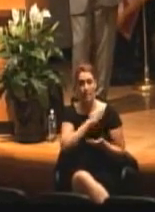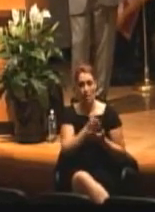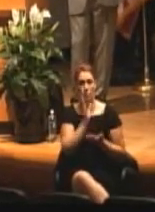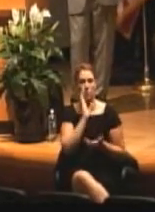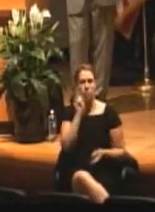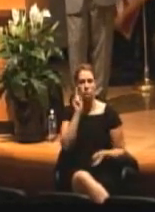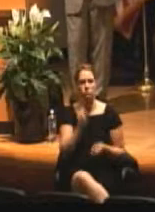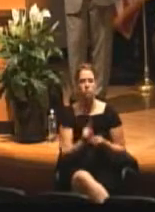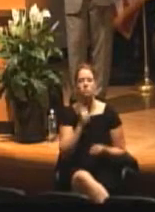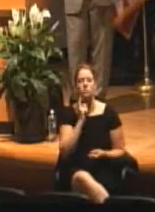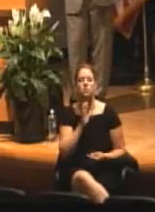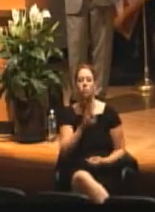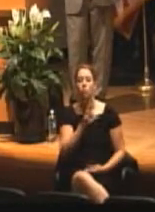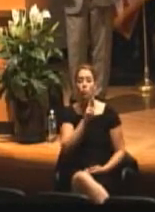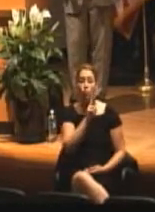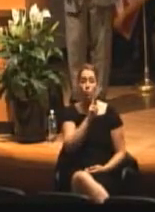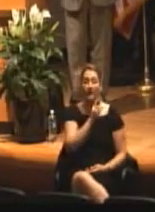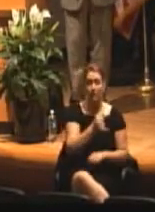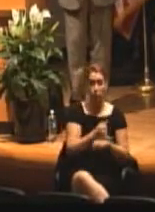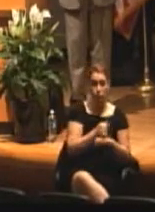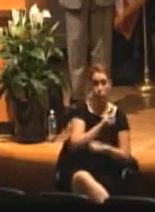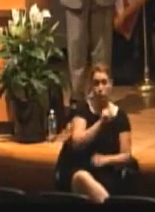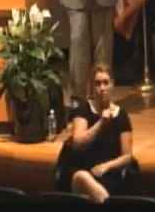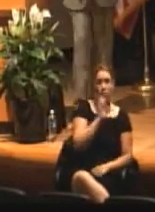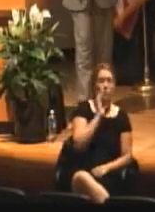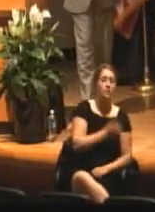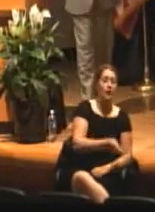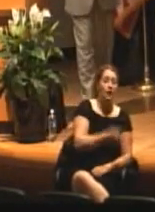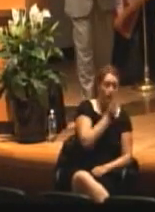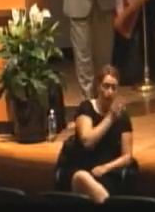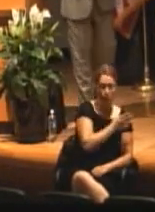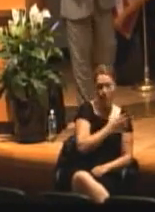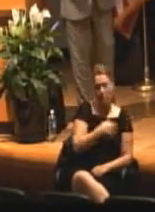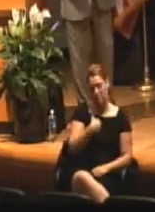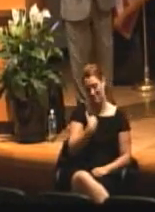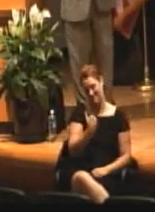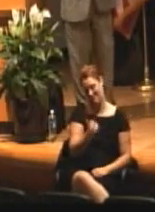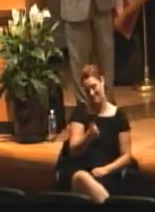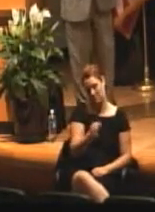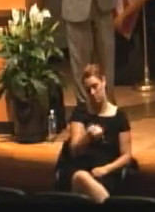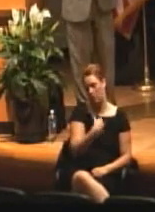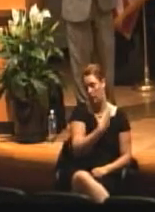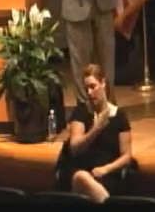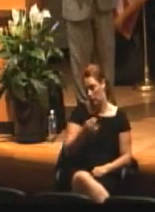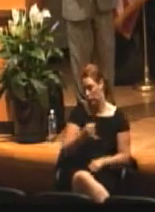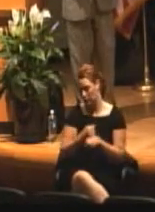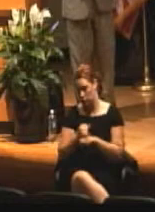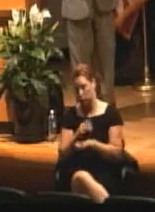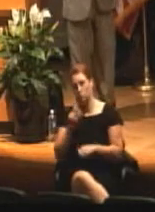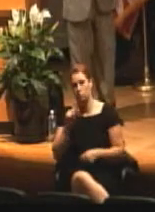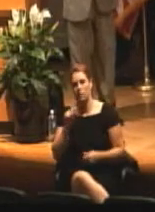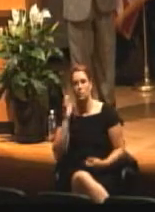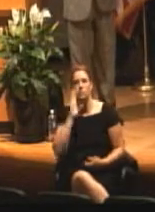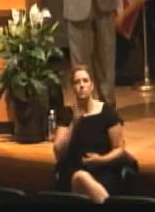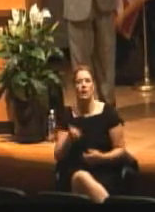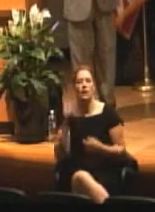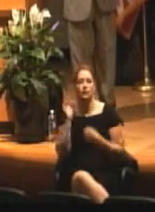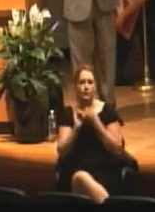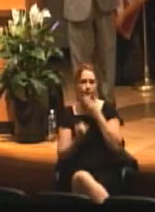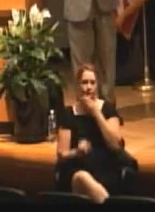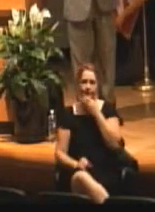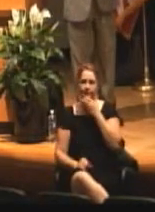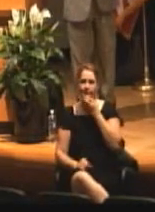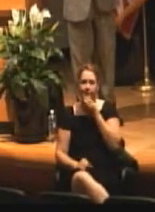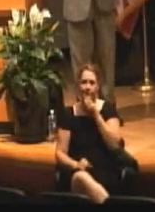monthly payment would be higher. And so it could be opposite too. Like I said, if you have a really high score, maybe you get a little bit better interest rate, maybe you can qualify for a little bit more at that